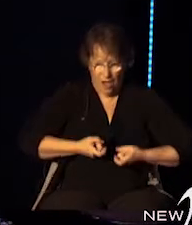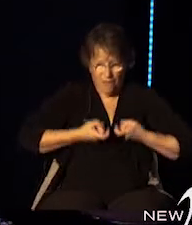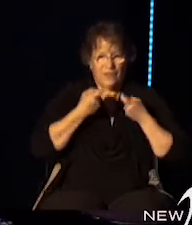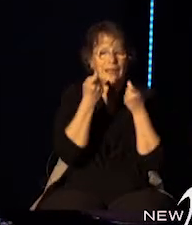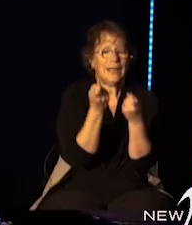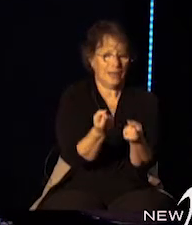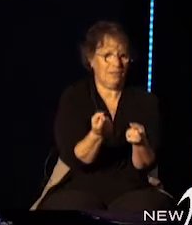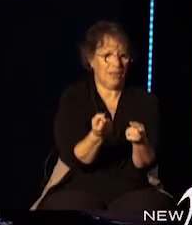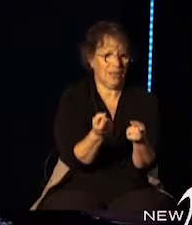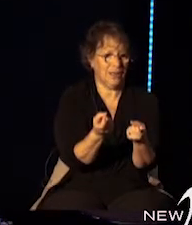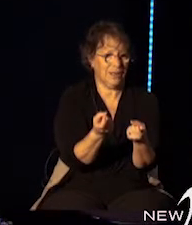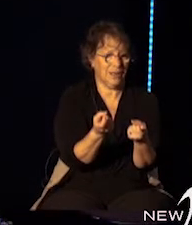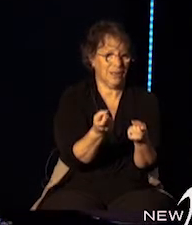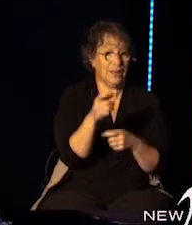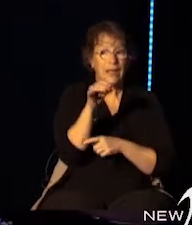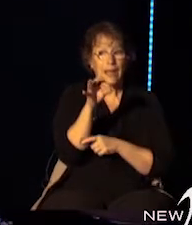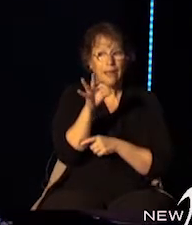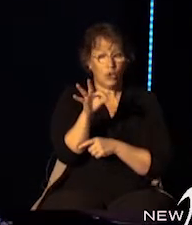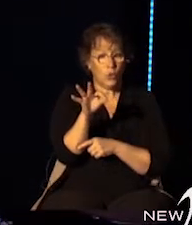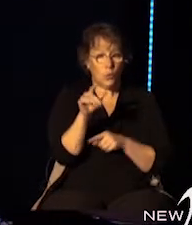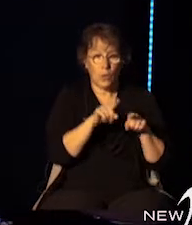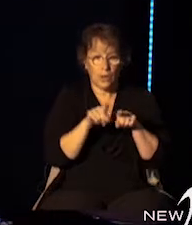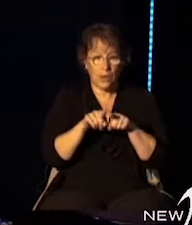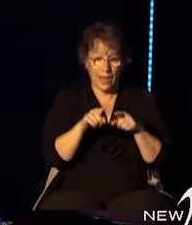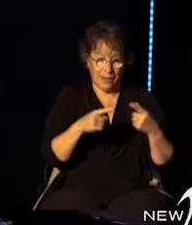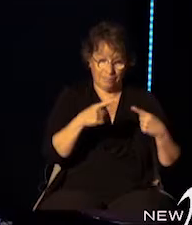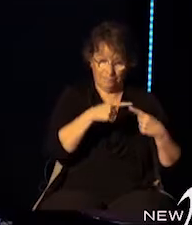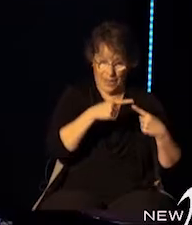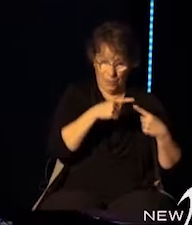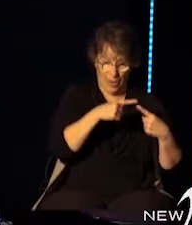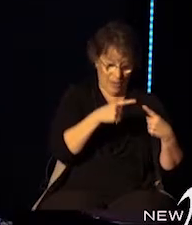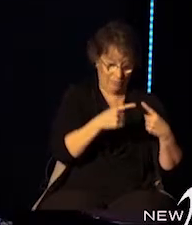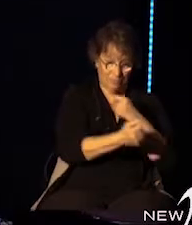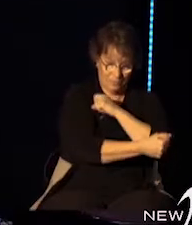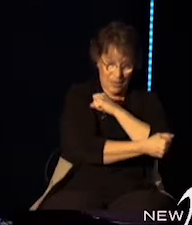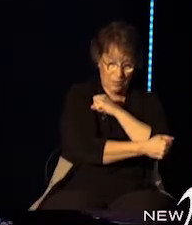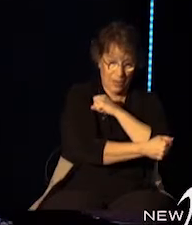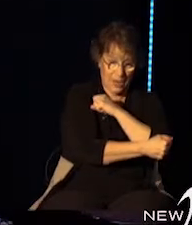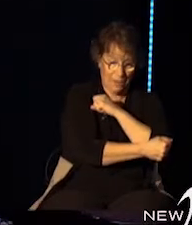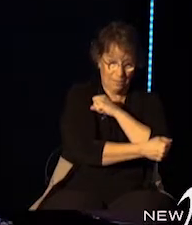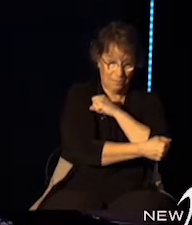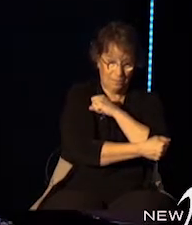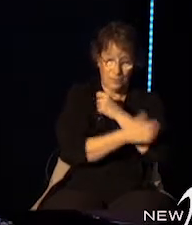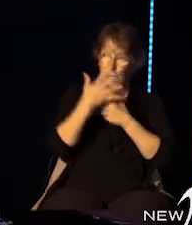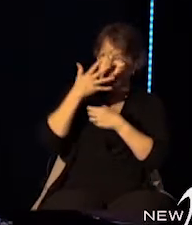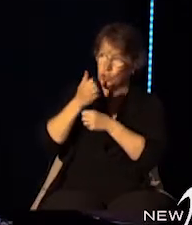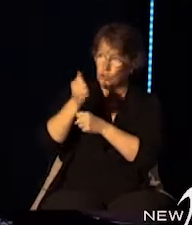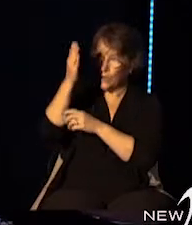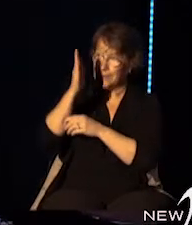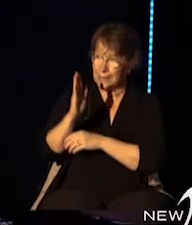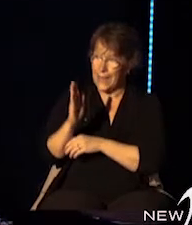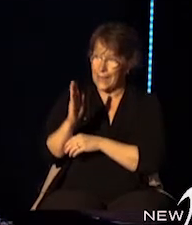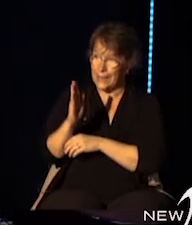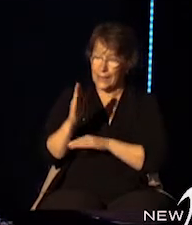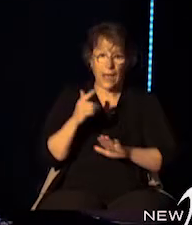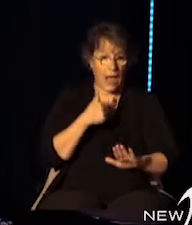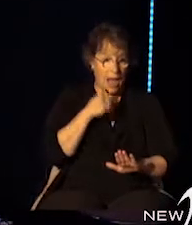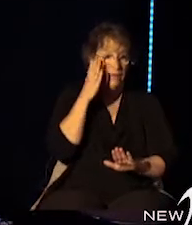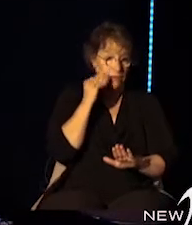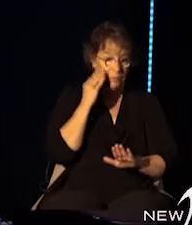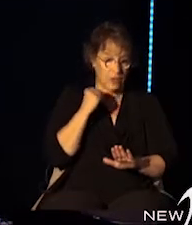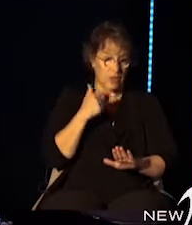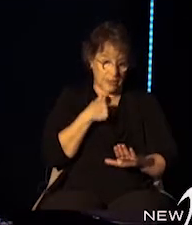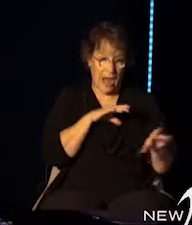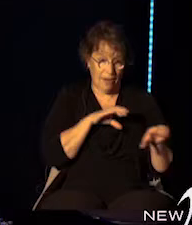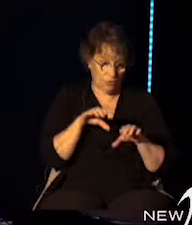If you, like Abraham and like Jesus, are willing to trust God, He will use your faith. I've been there. I've done this. God's taught